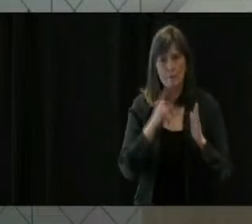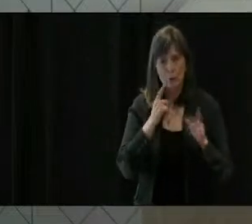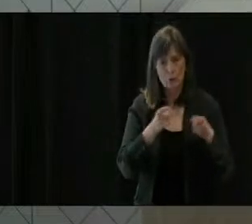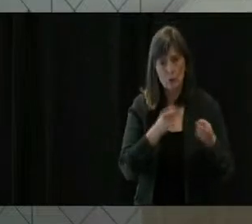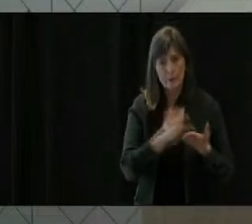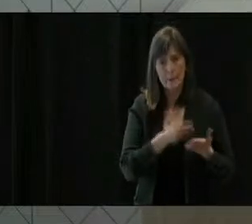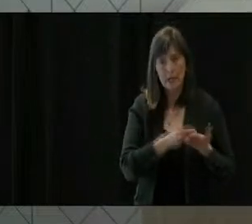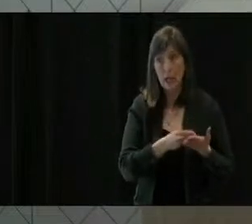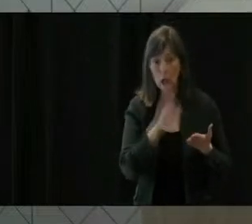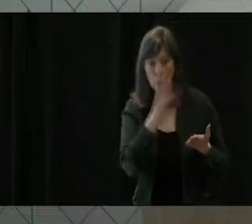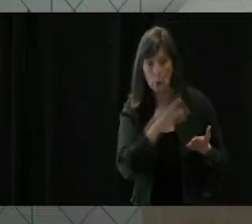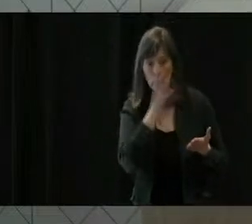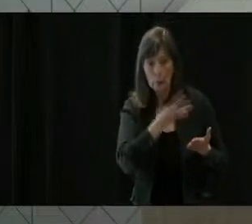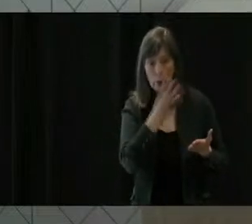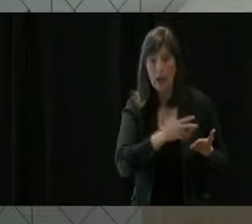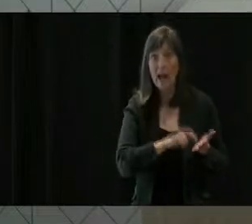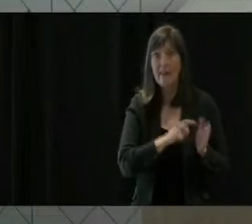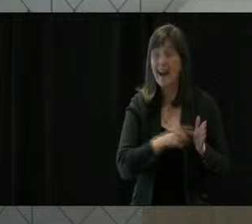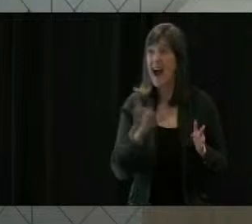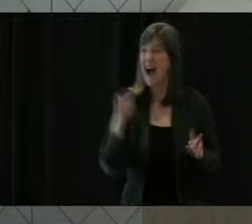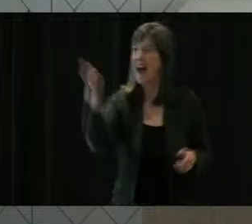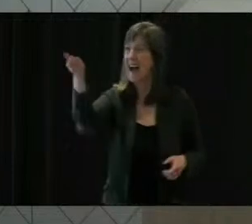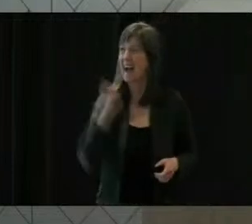in managing their economy.